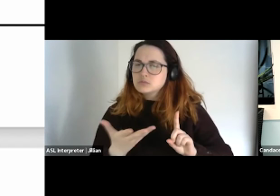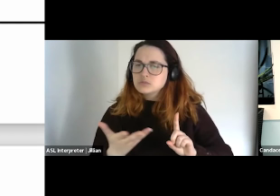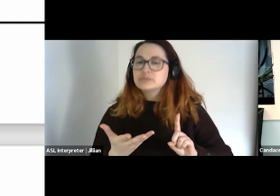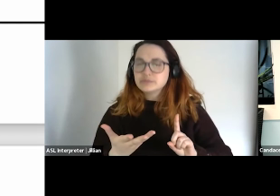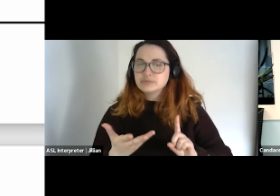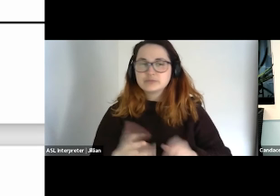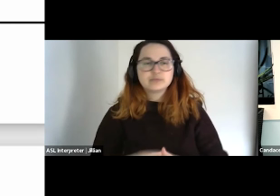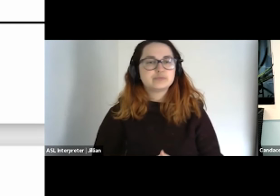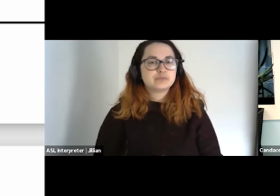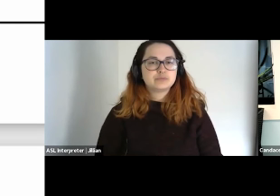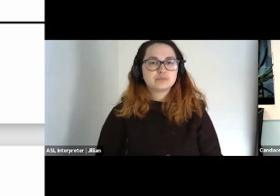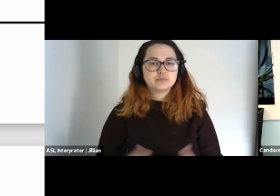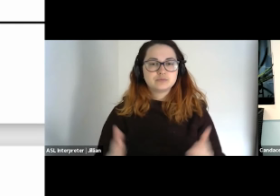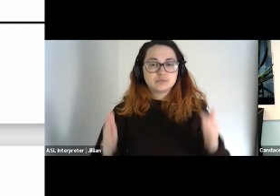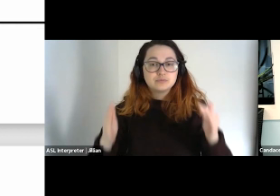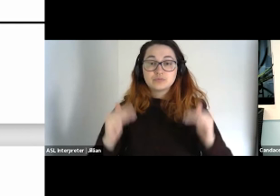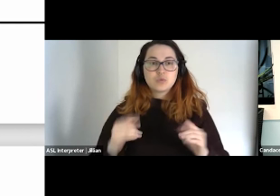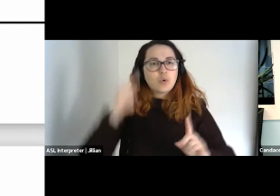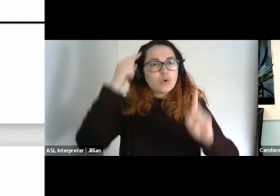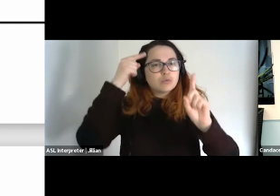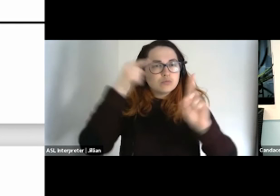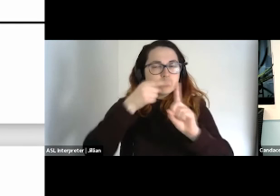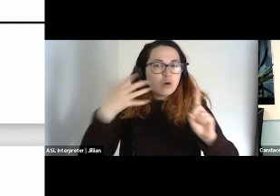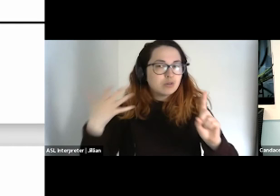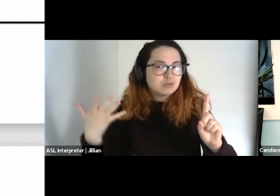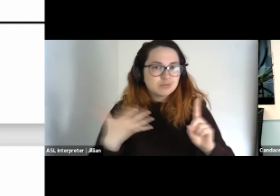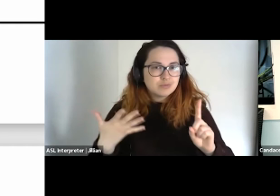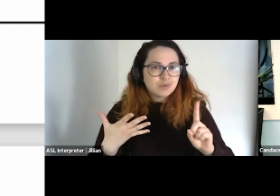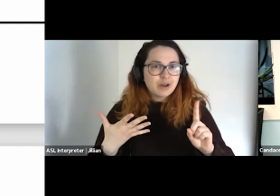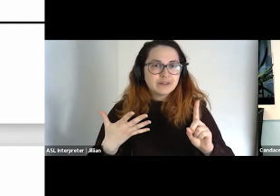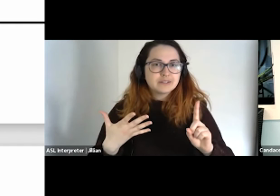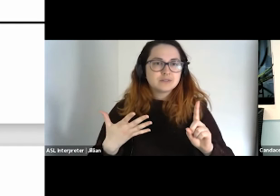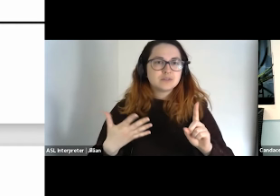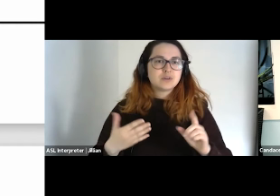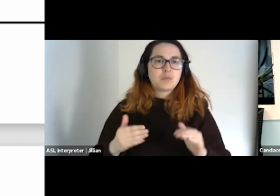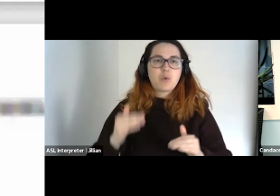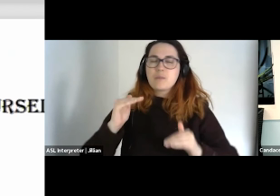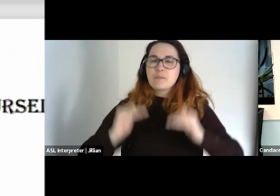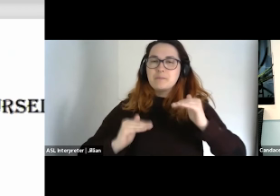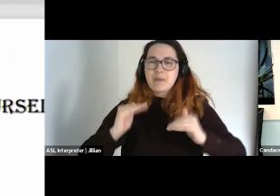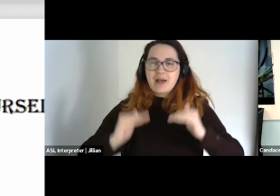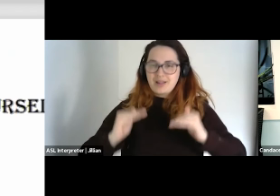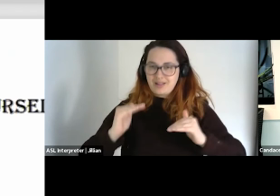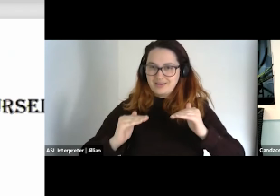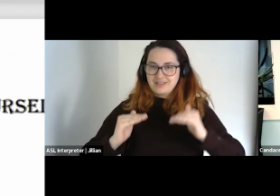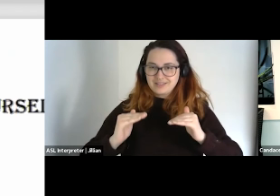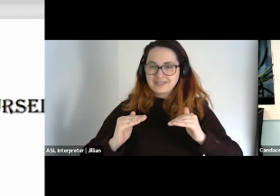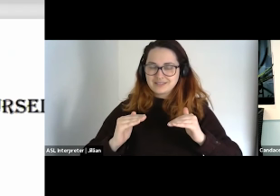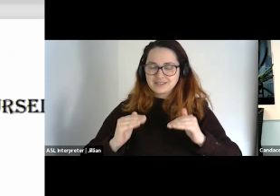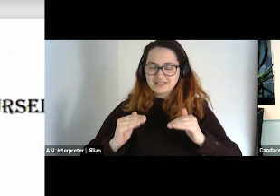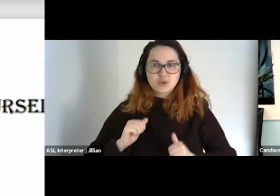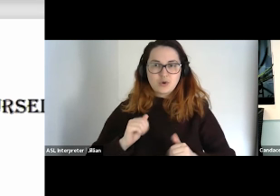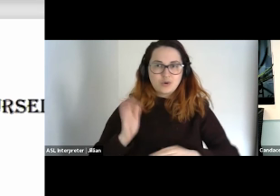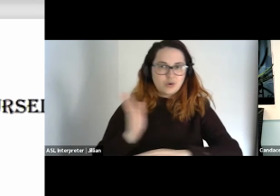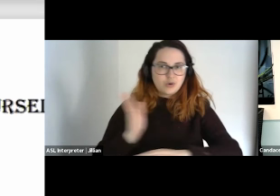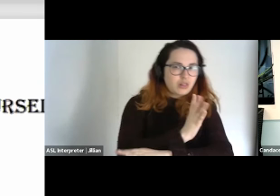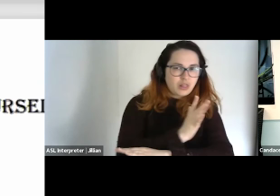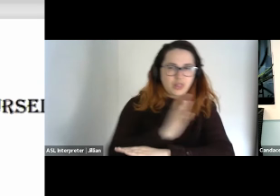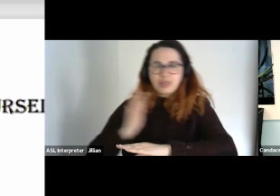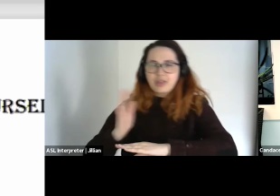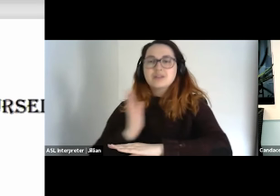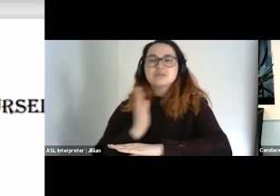is to come up with a more balanced and assertive way of thinking and behaving. So we start to ask ourselves, what would be a more